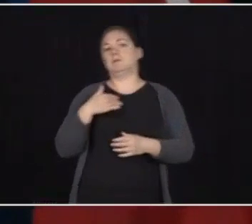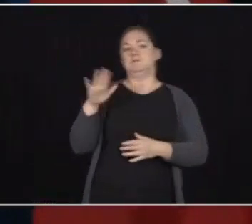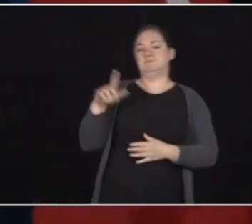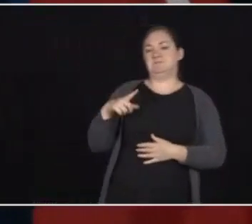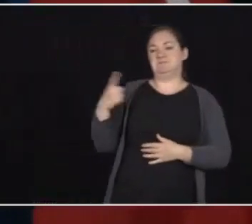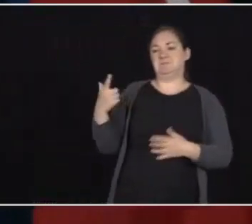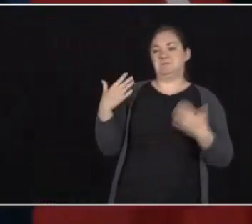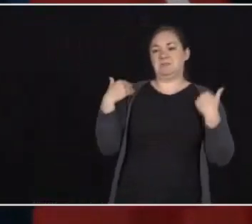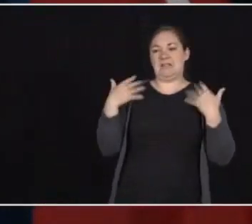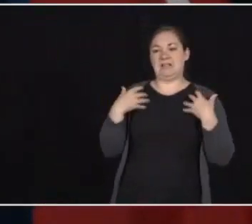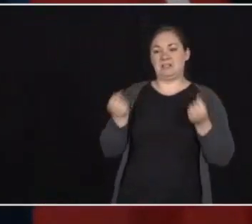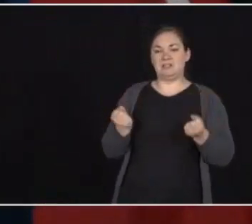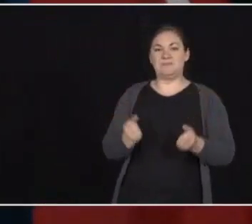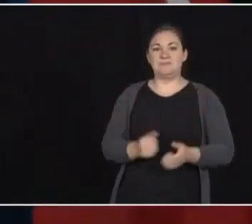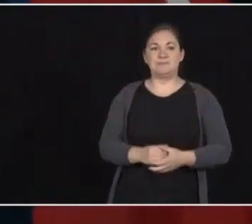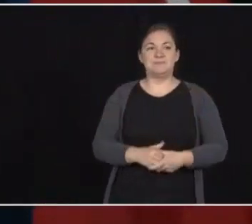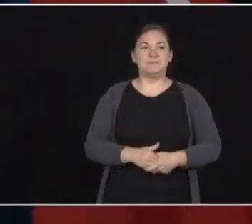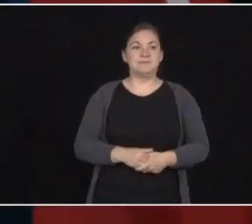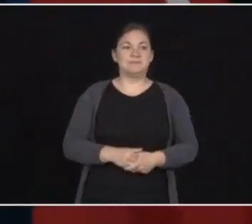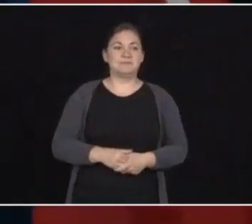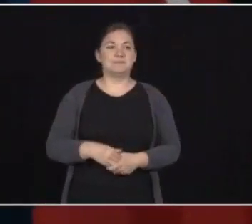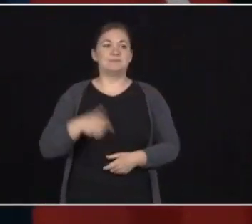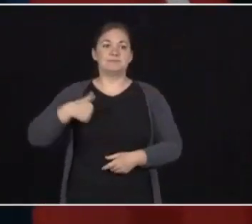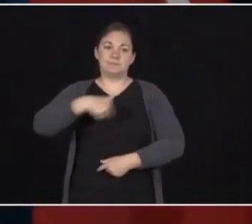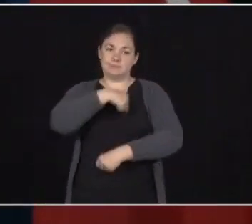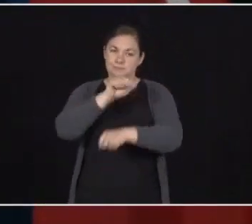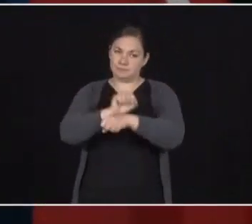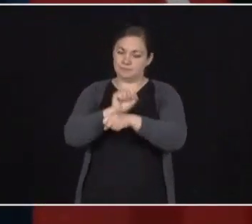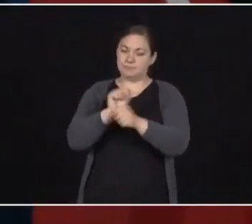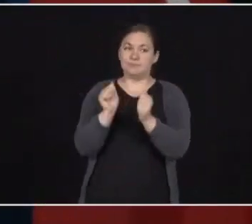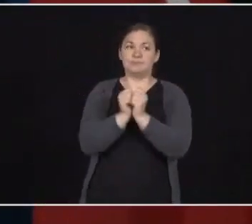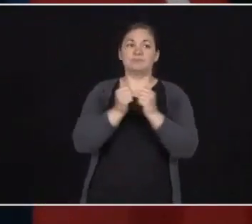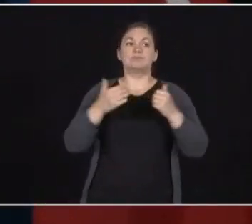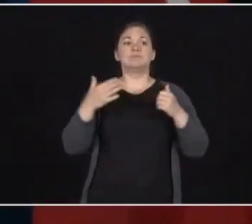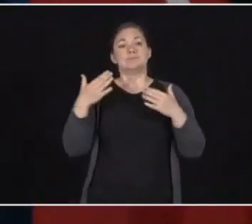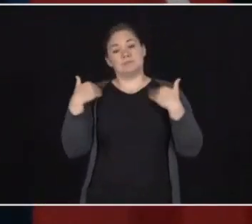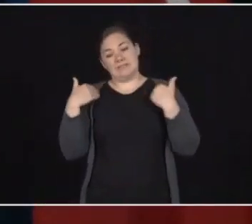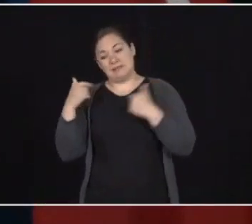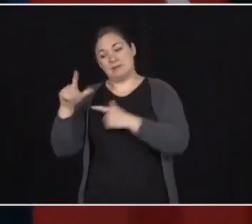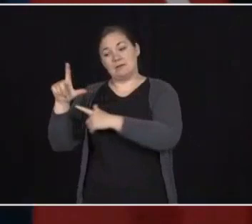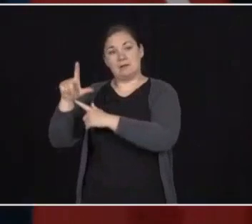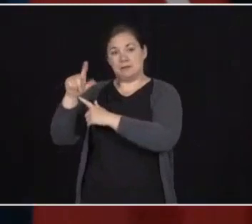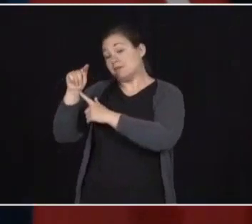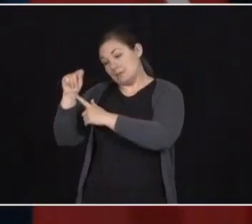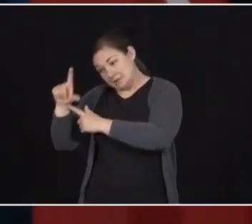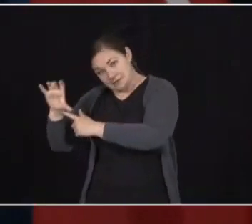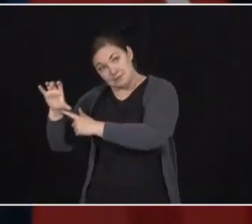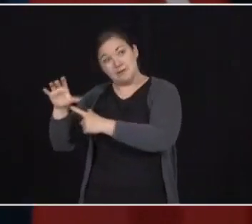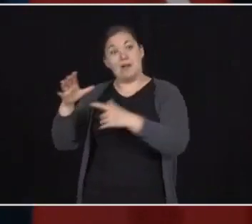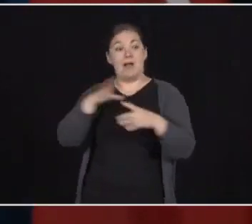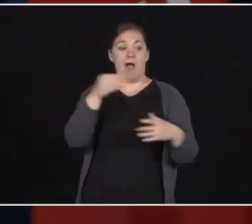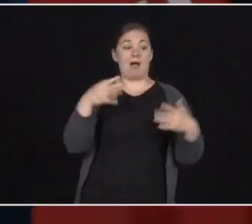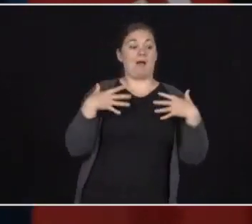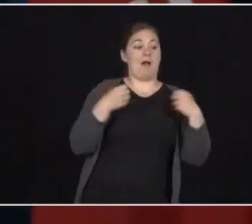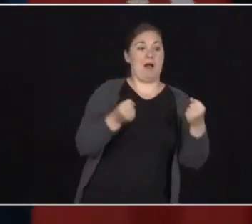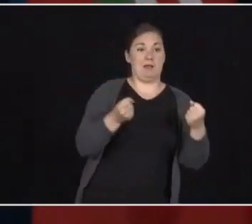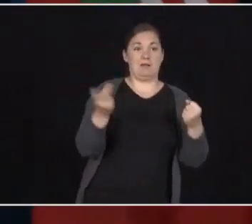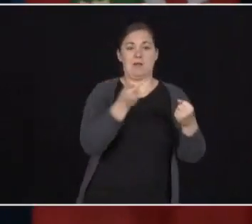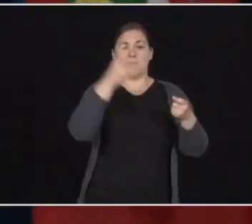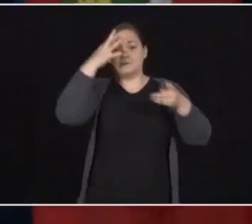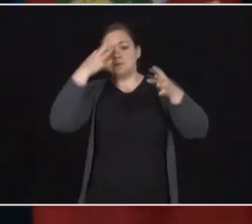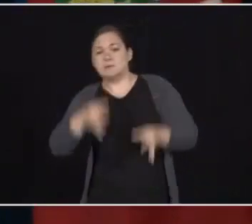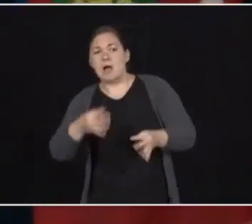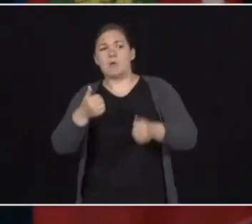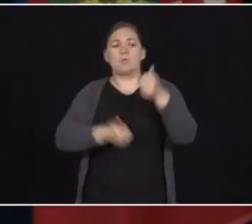Well, we're still working together with the Ministry of Long-Term Care and the Ministry of Health to determine the status of those homes. Some of them are